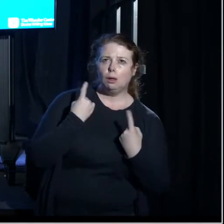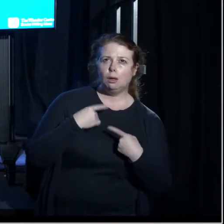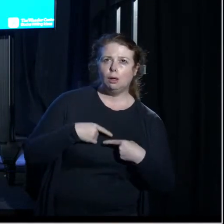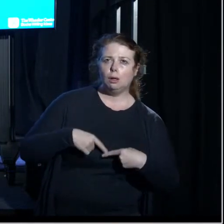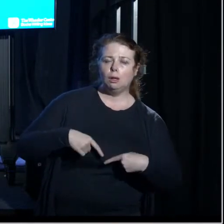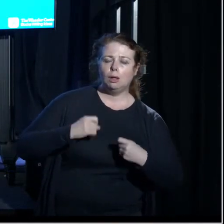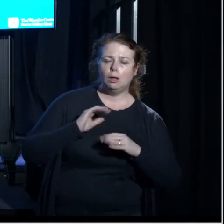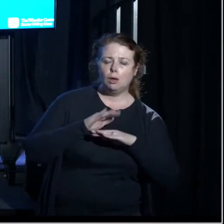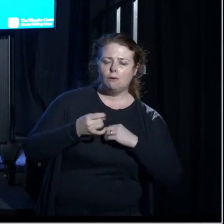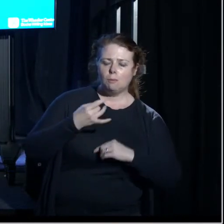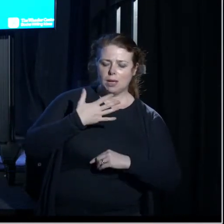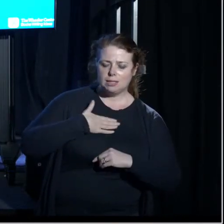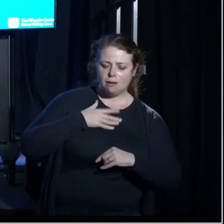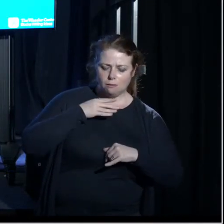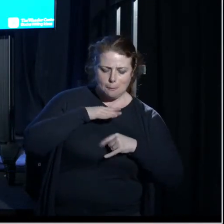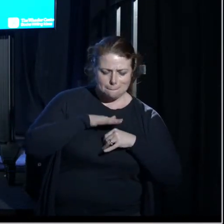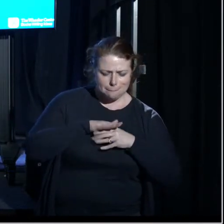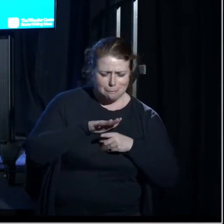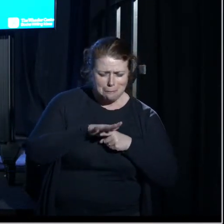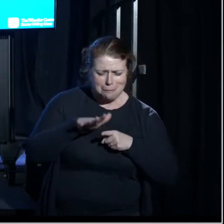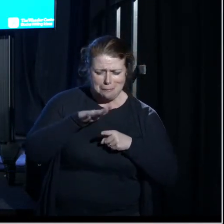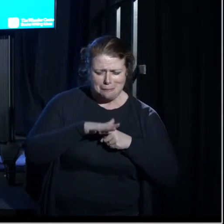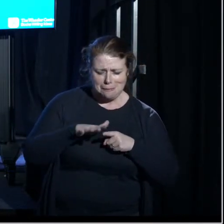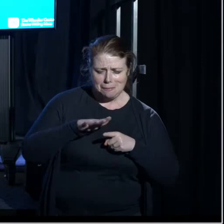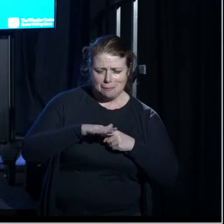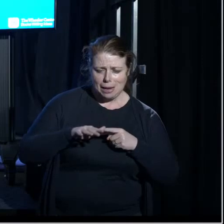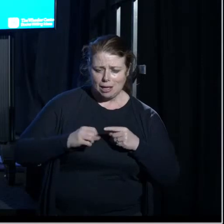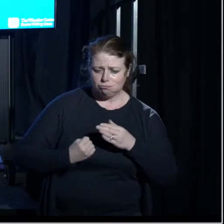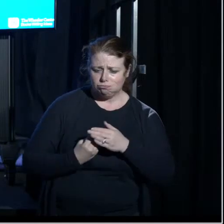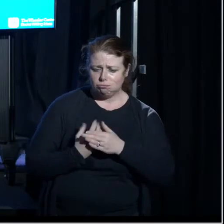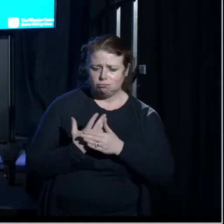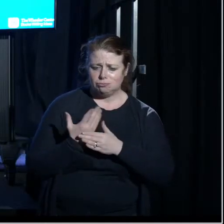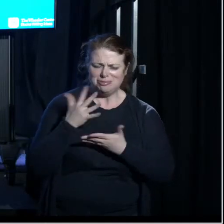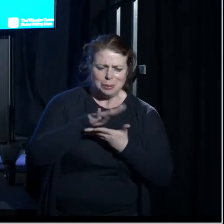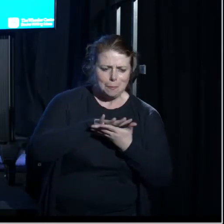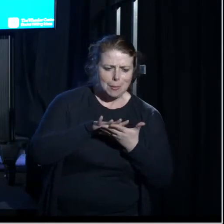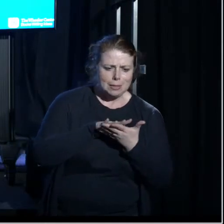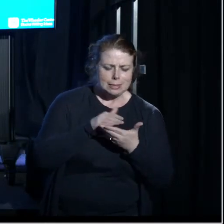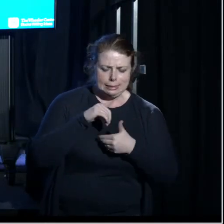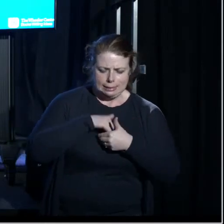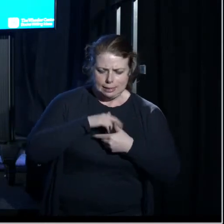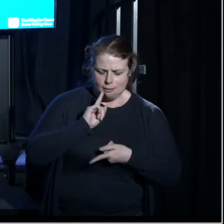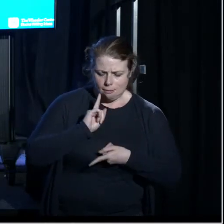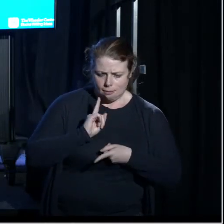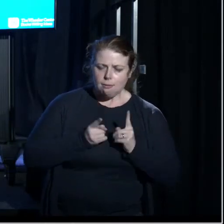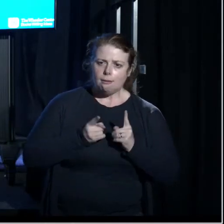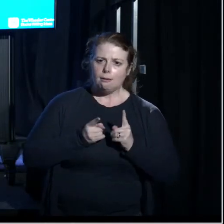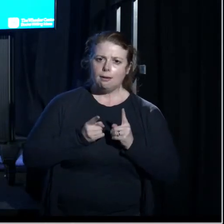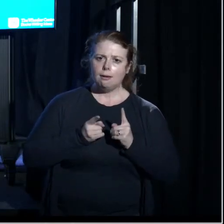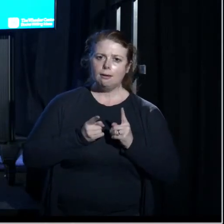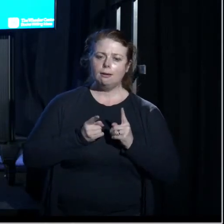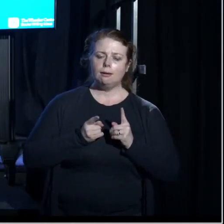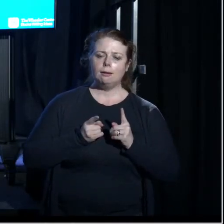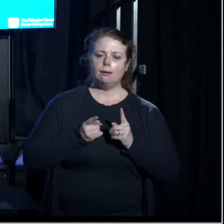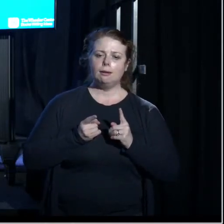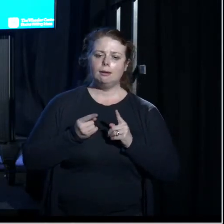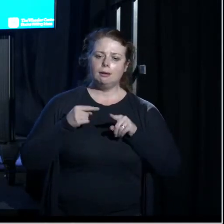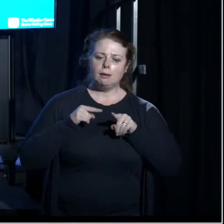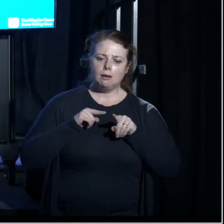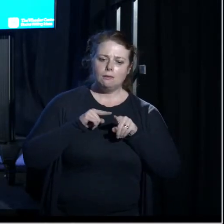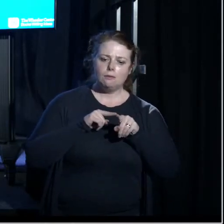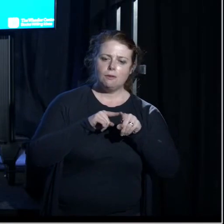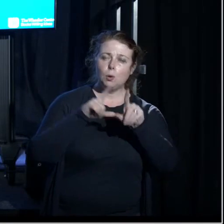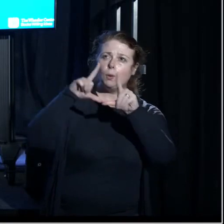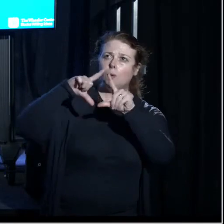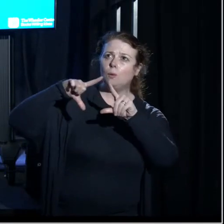This blood, fertile and messy by nature, is striking a match within me. In line with her phases,